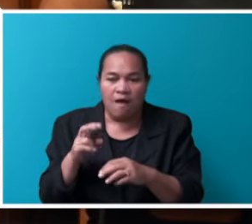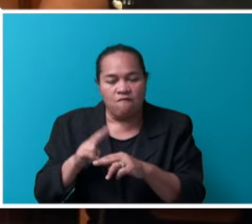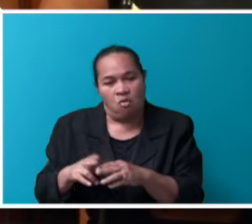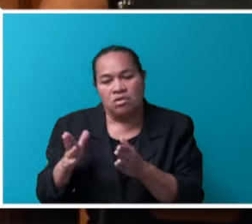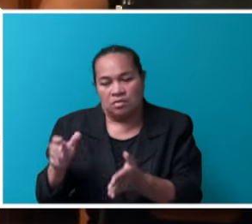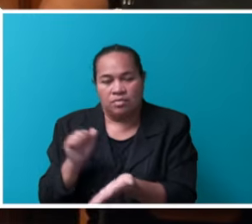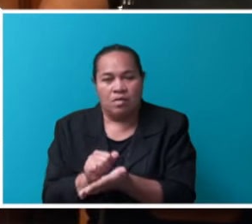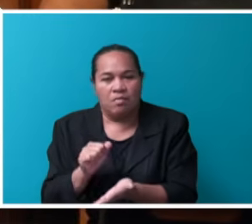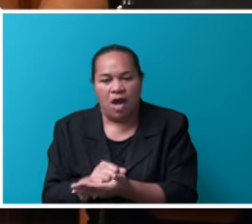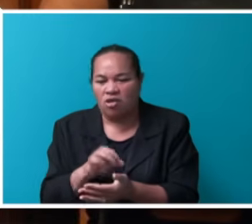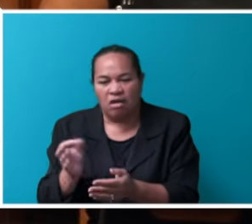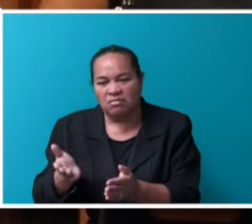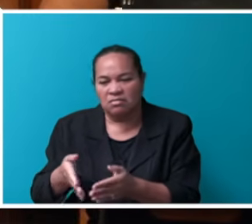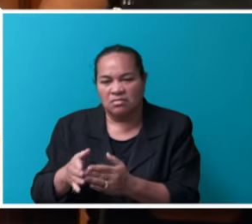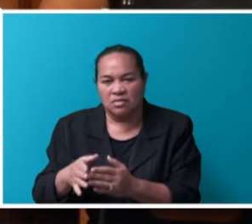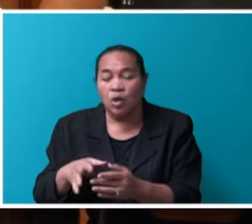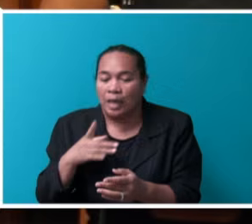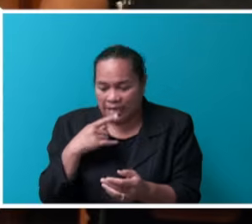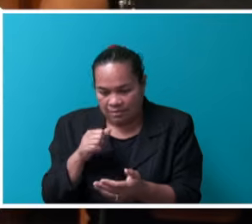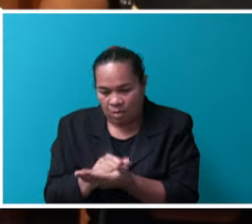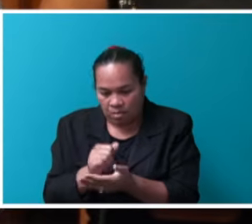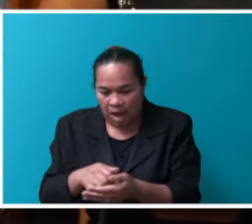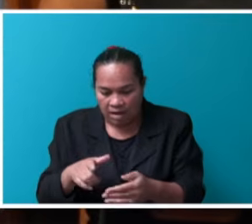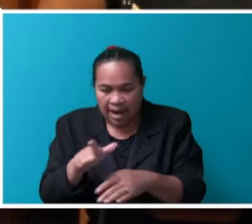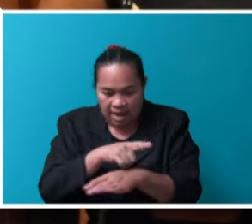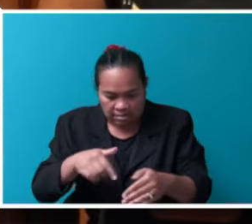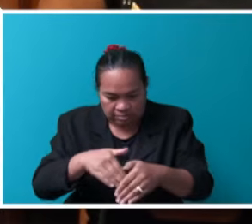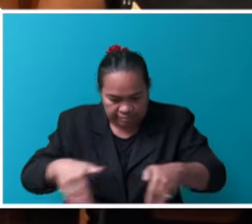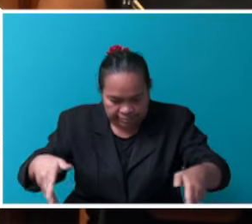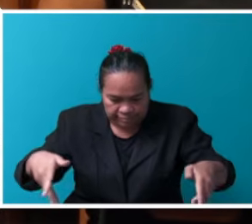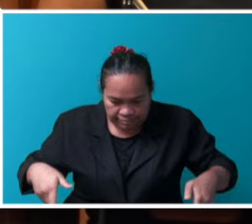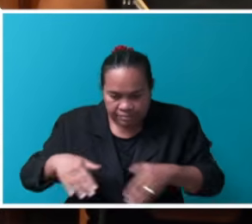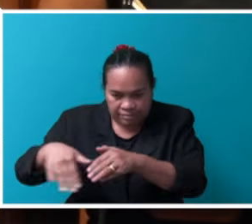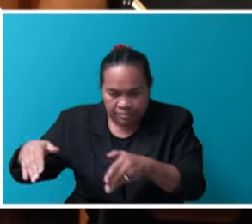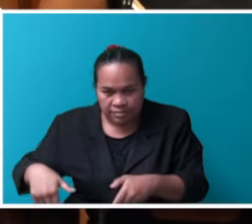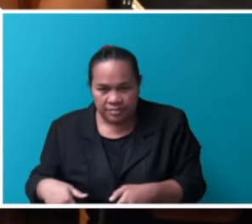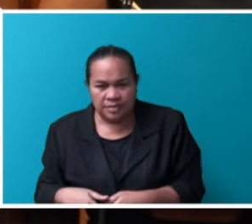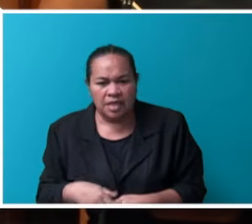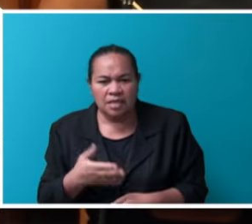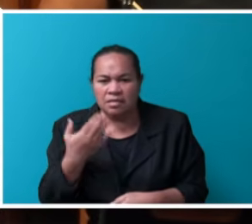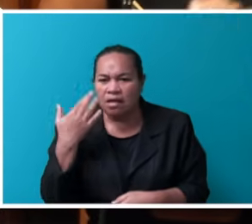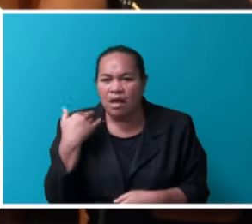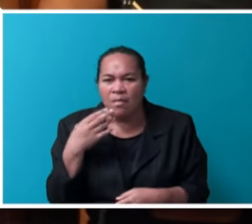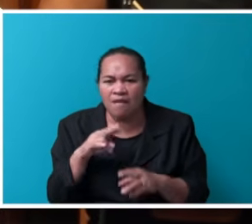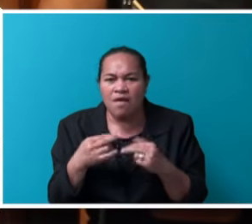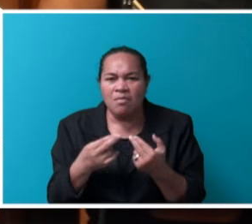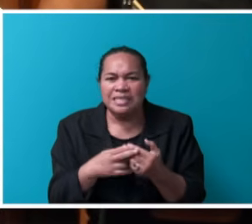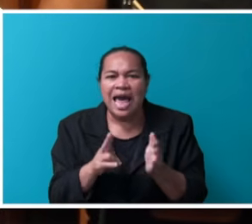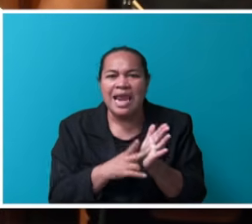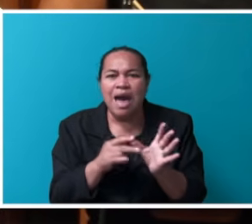1,500 housing leases. Mr. Speaker, in response to eviction notices given to families like Nambua Muslim